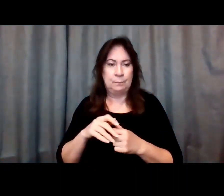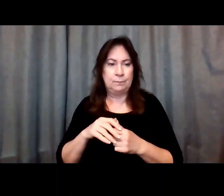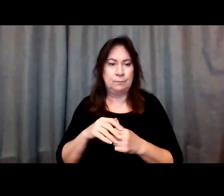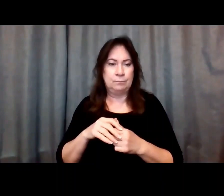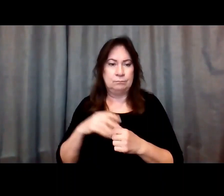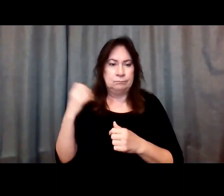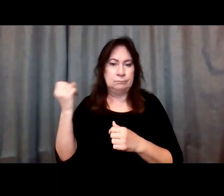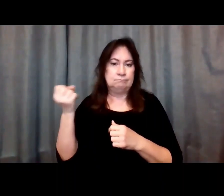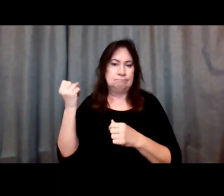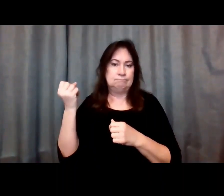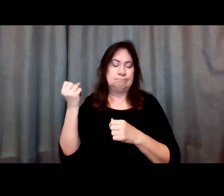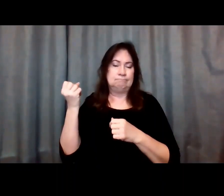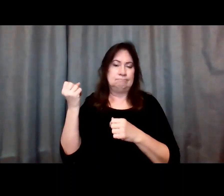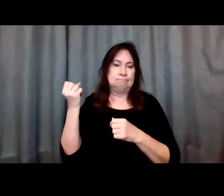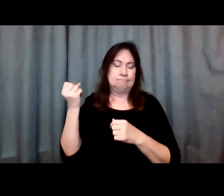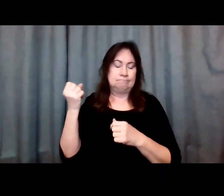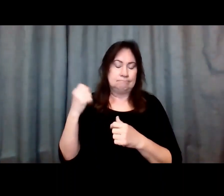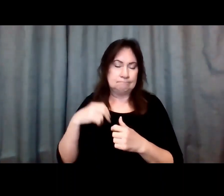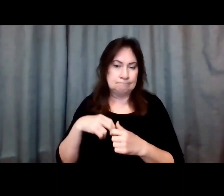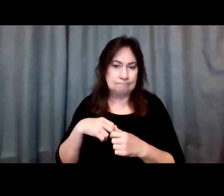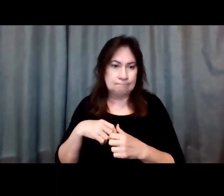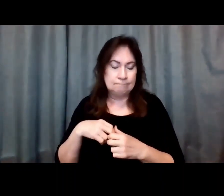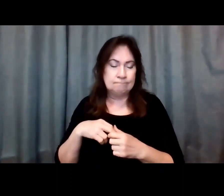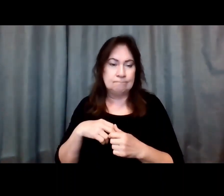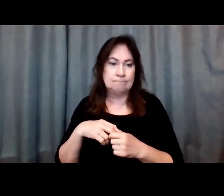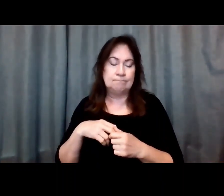as sequestered,